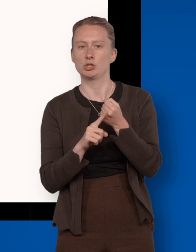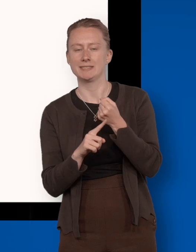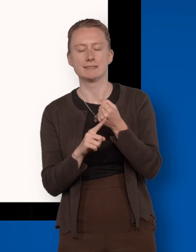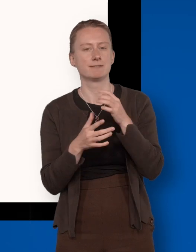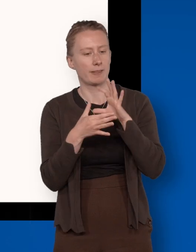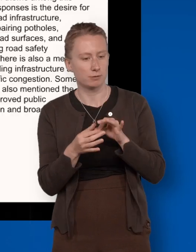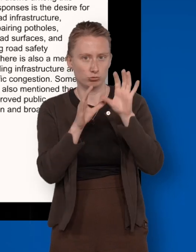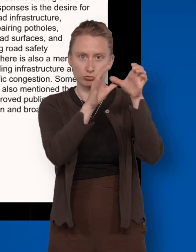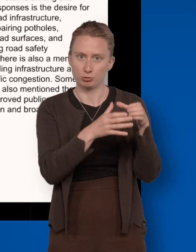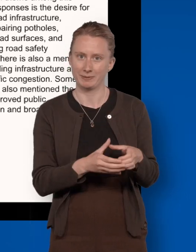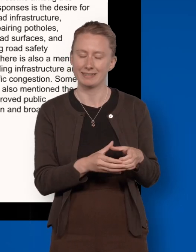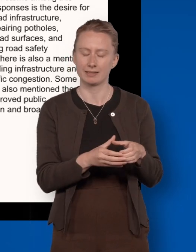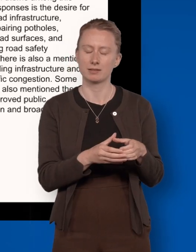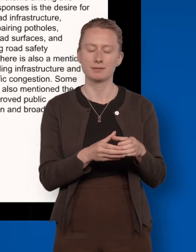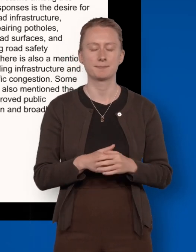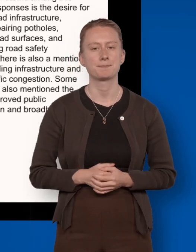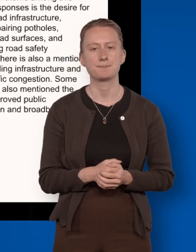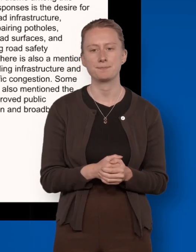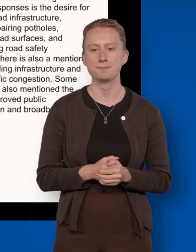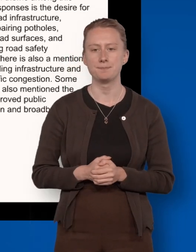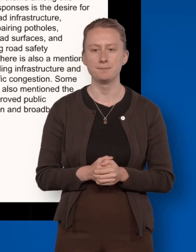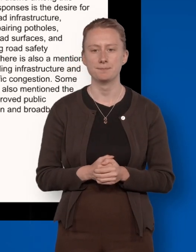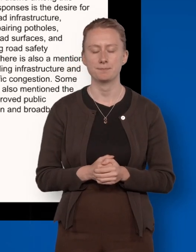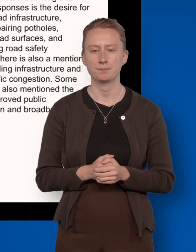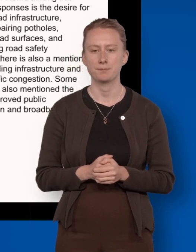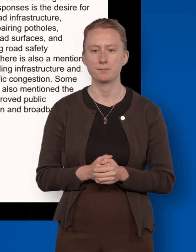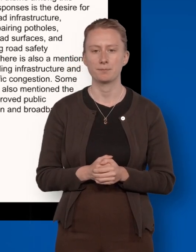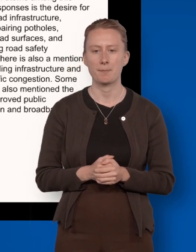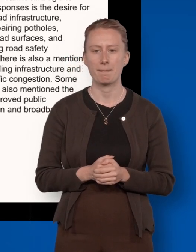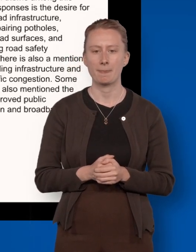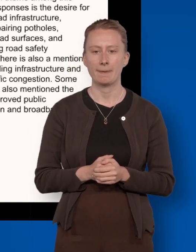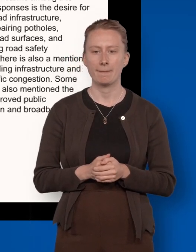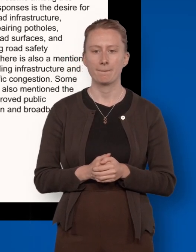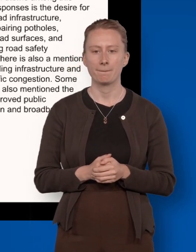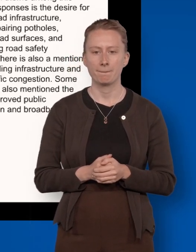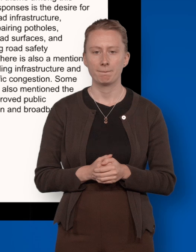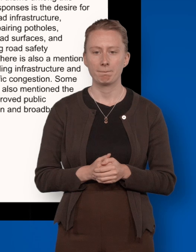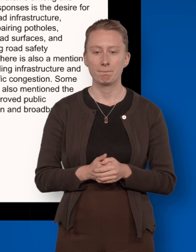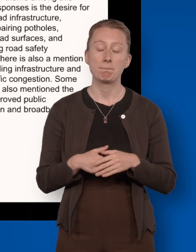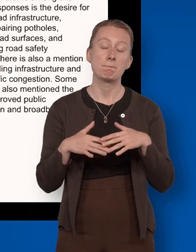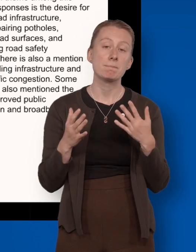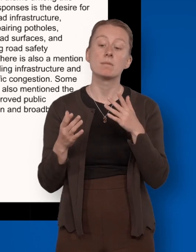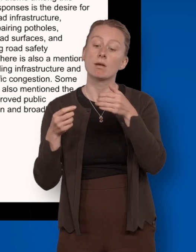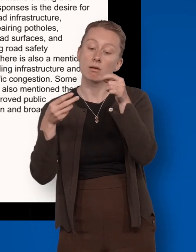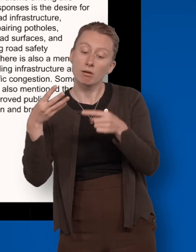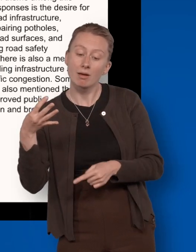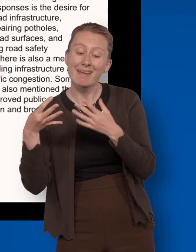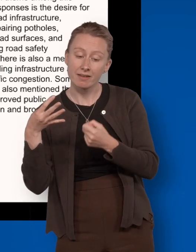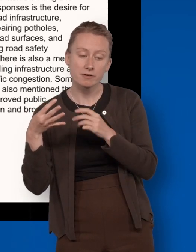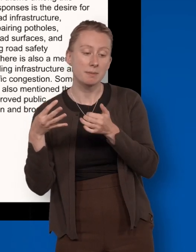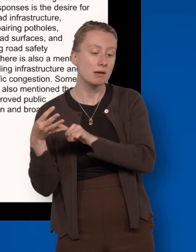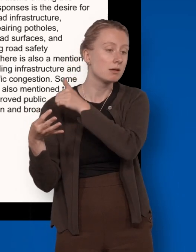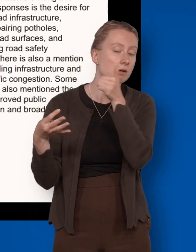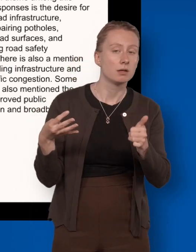the freeform text. And then after that, what you might do is then you take all of the freeform